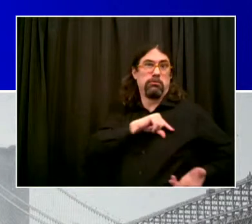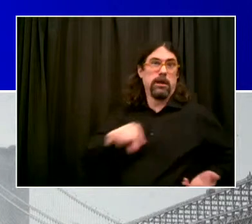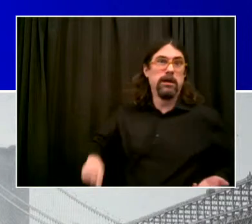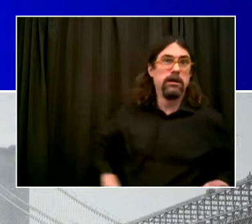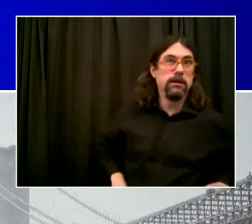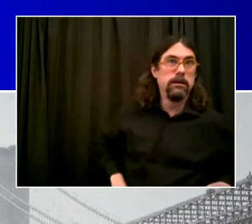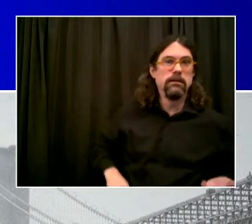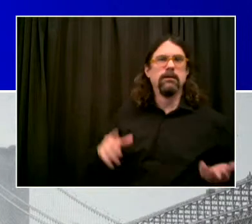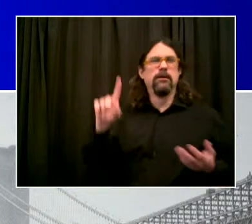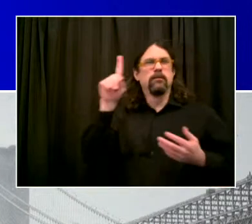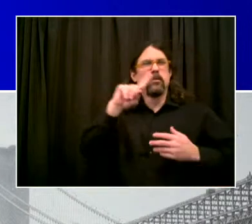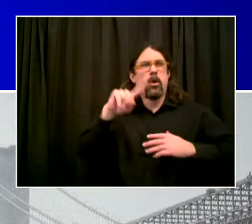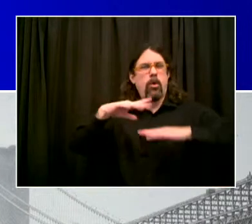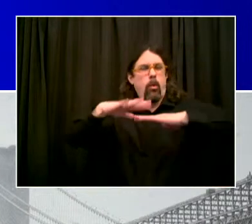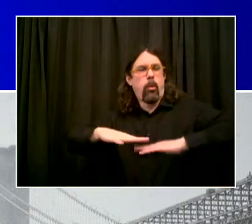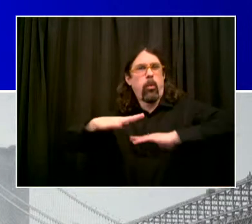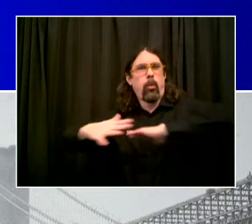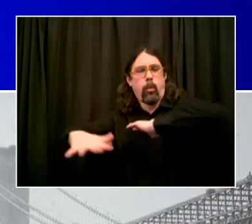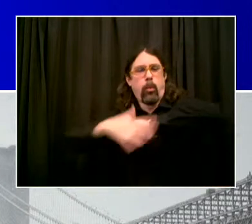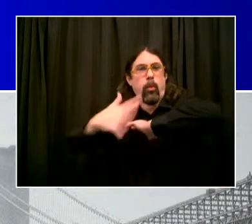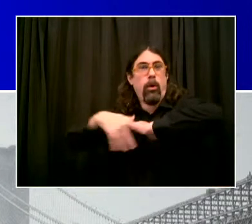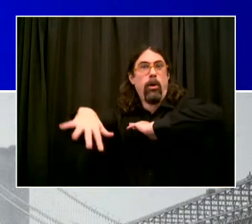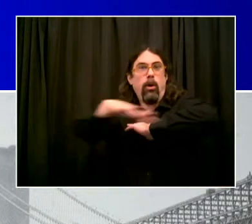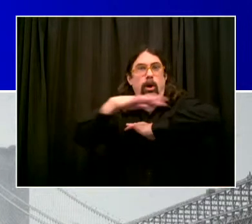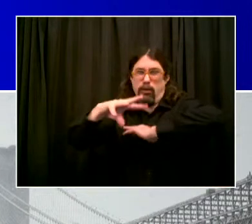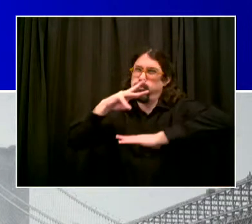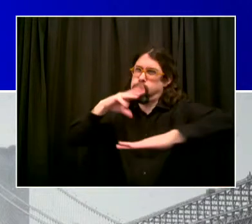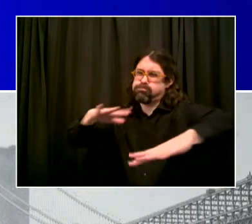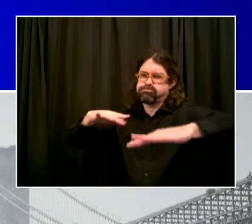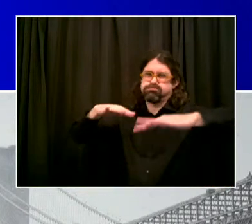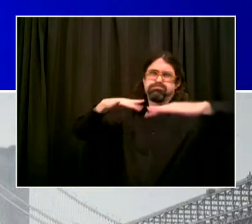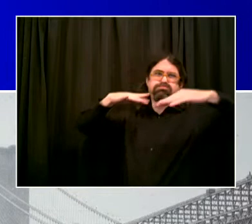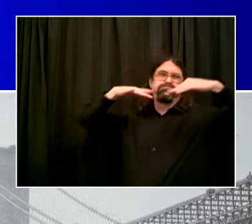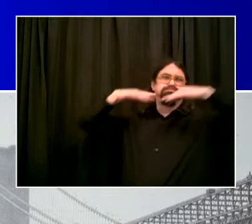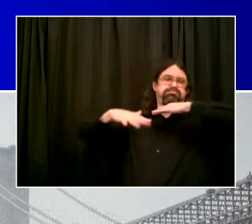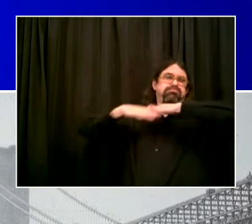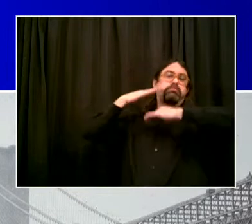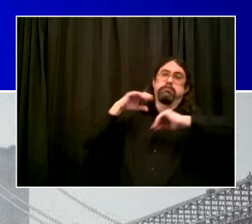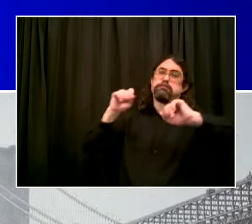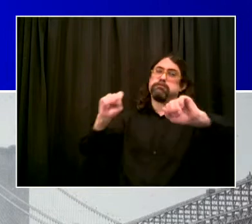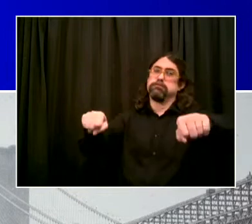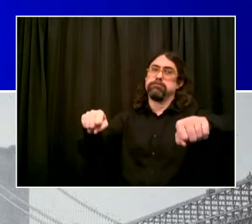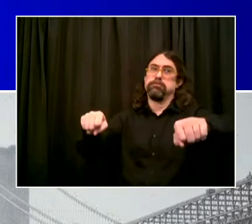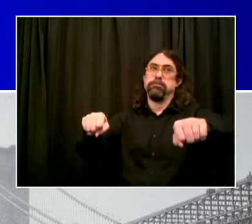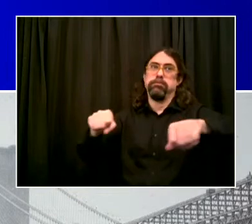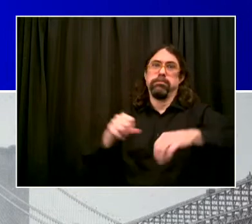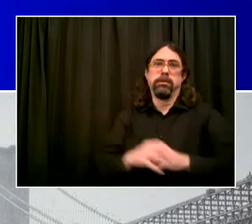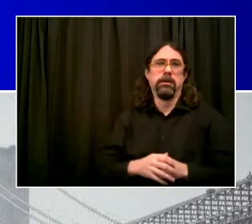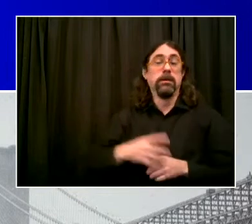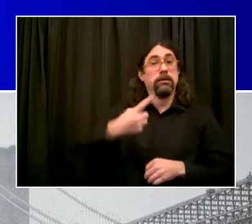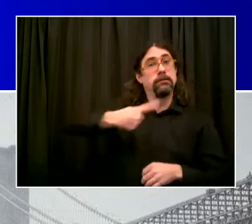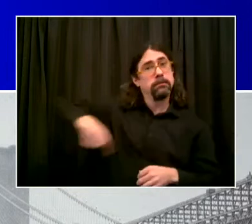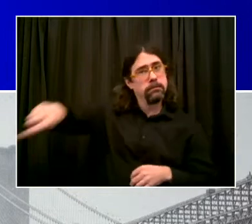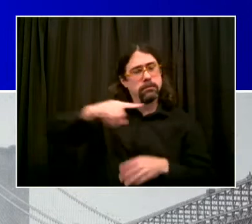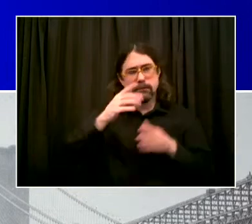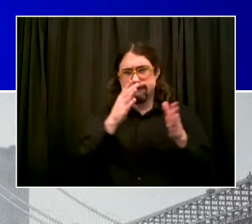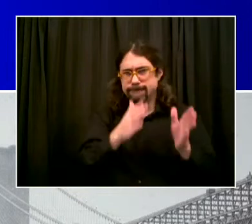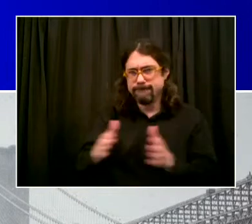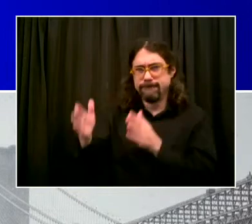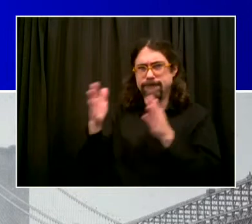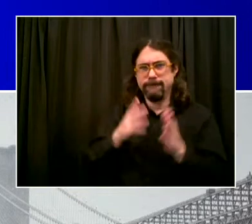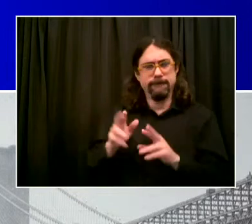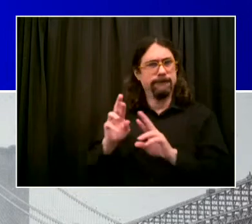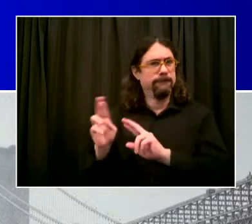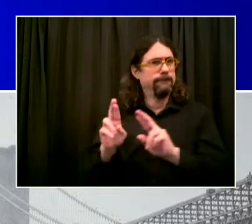actions from the sanitation department, but I'll go over a couple of the other things the city is doing. So beginning tonight, our Emergency Operations Center is going to